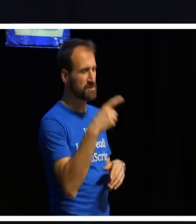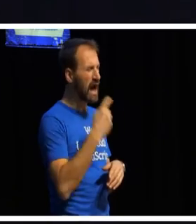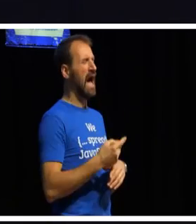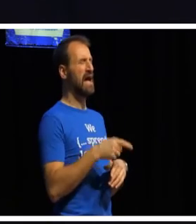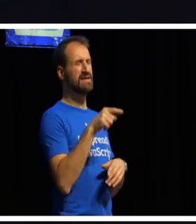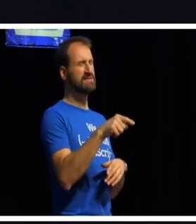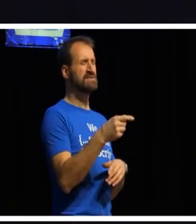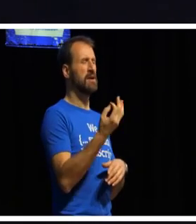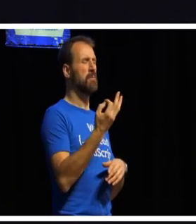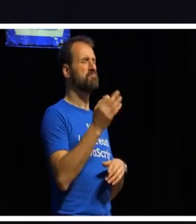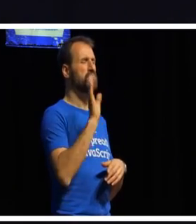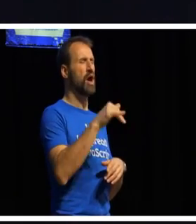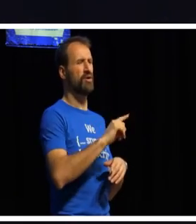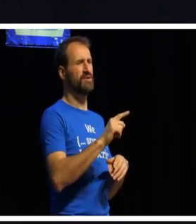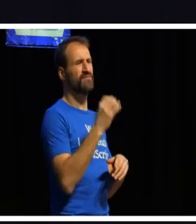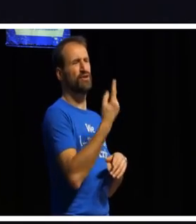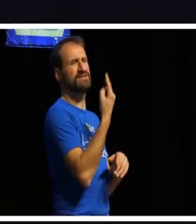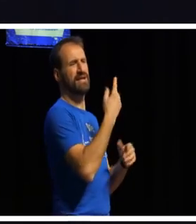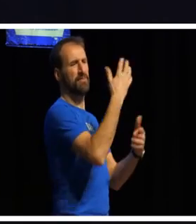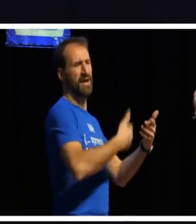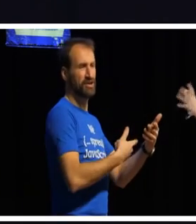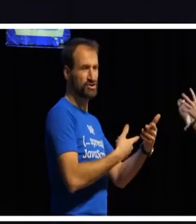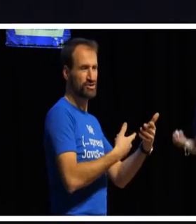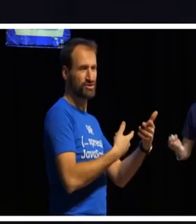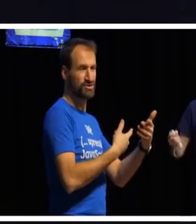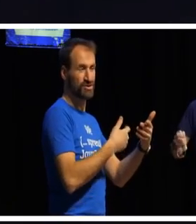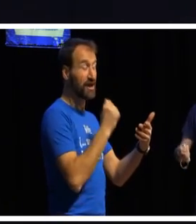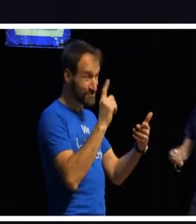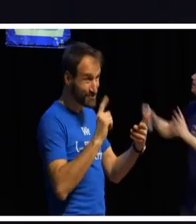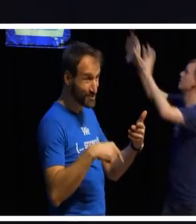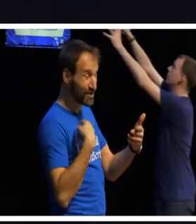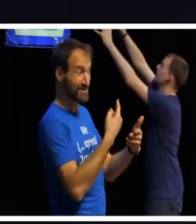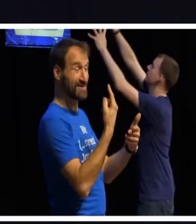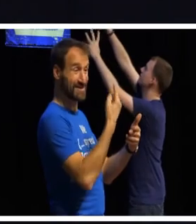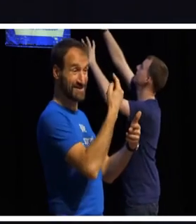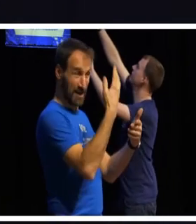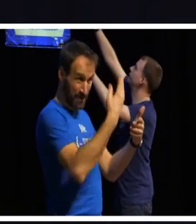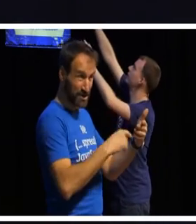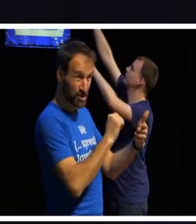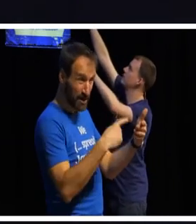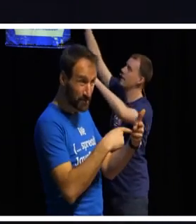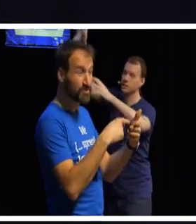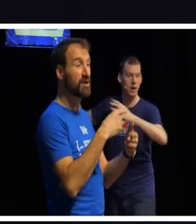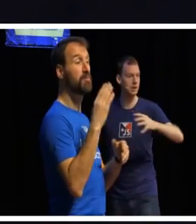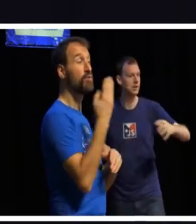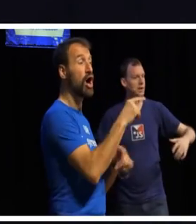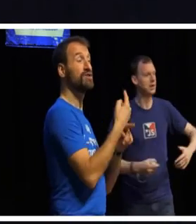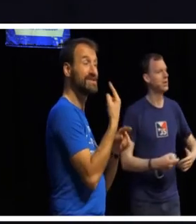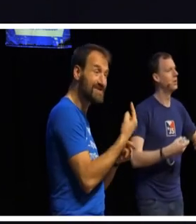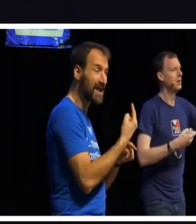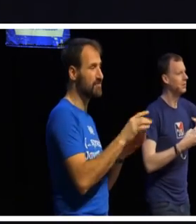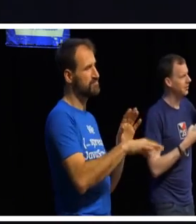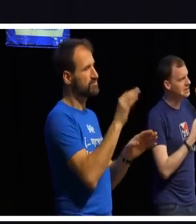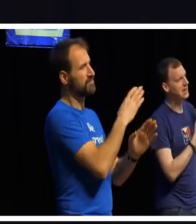some bandwidth to them. Whereas in the single page app, the browser doesn't find out about that until right at this 3.5 second mark.